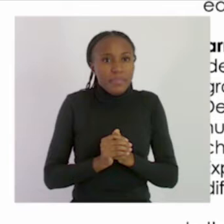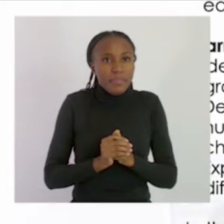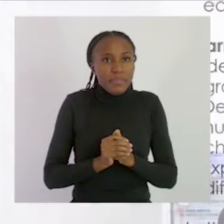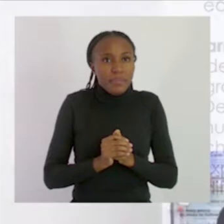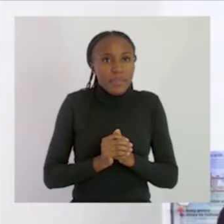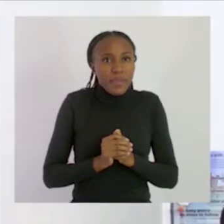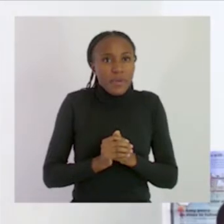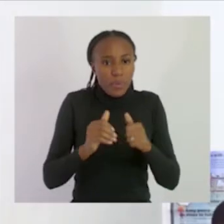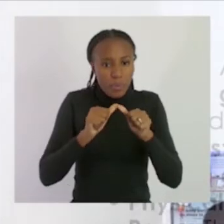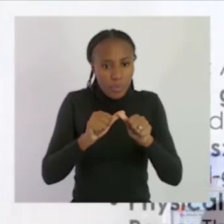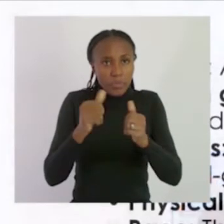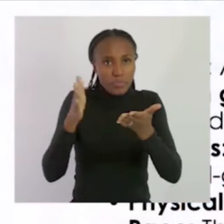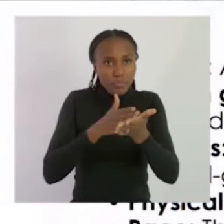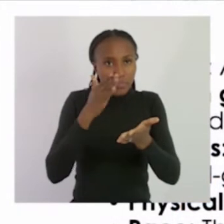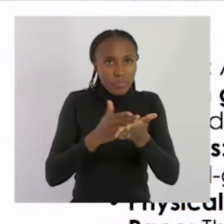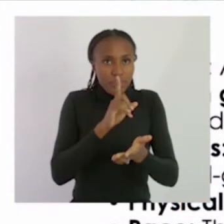Let's go to page 17.